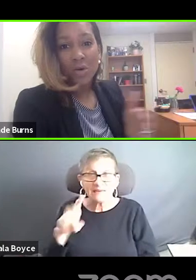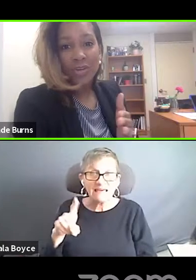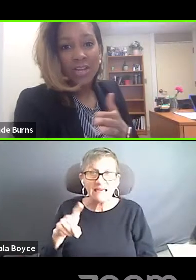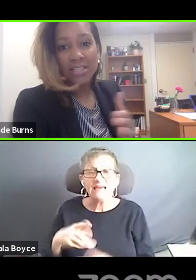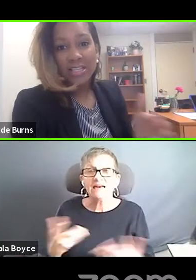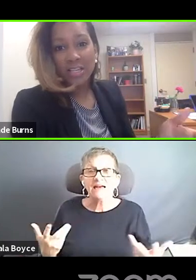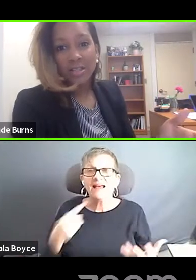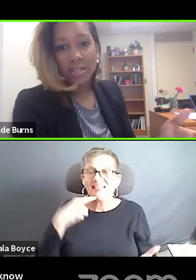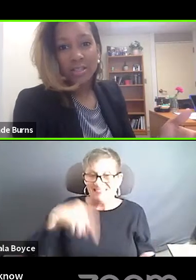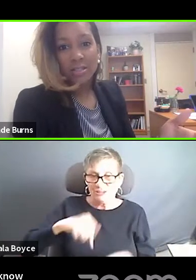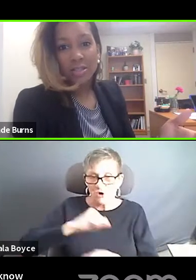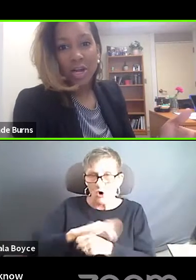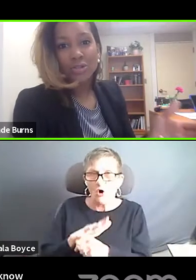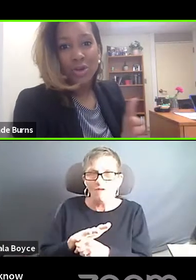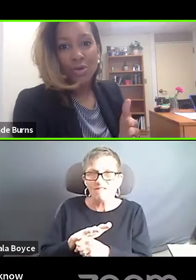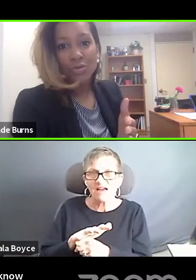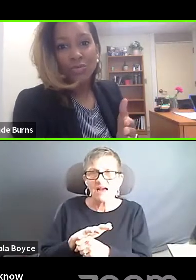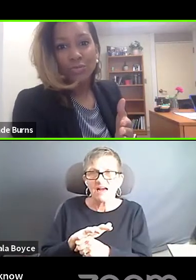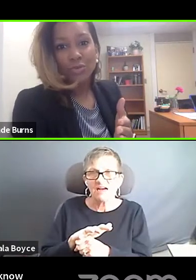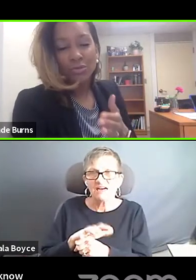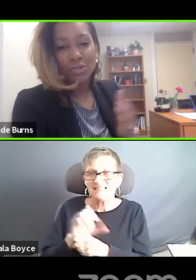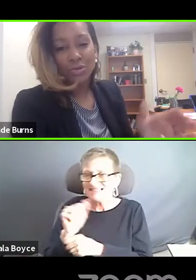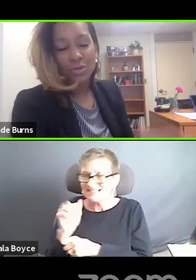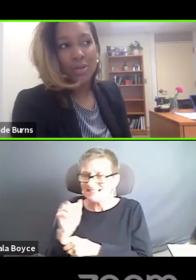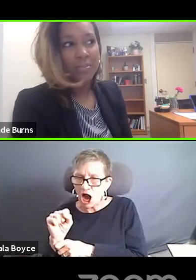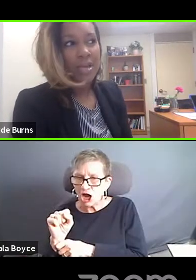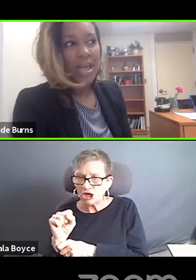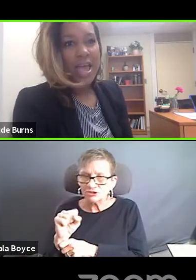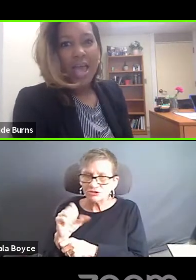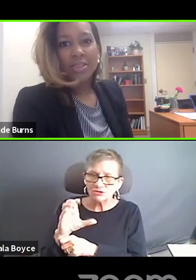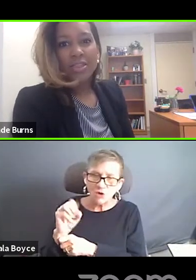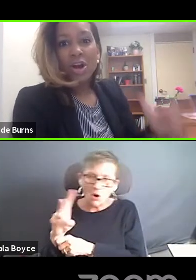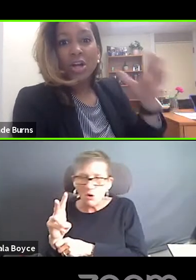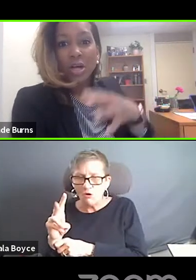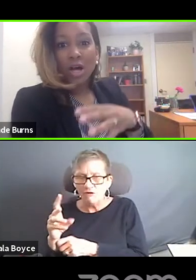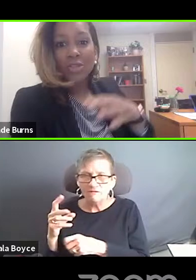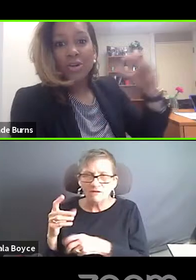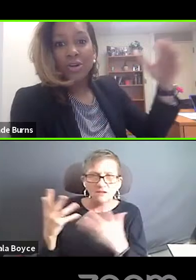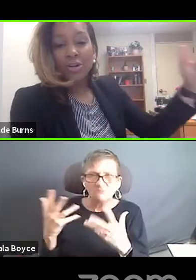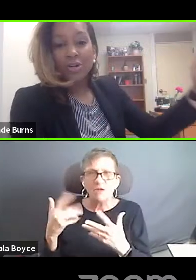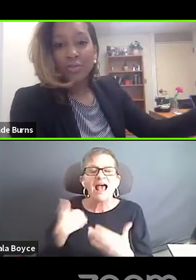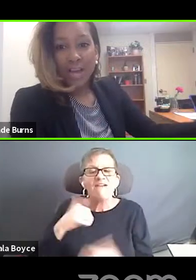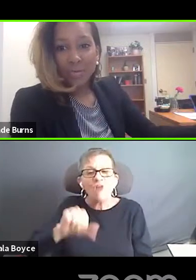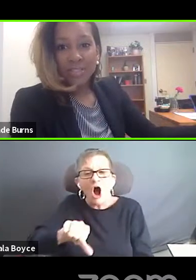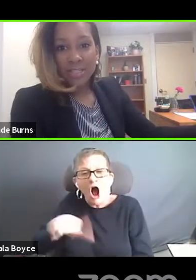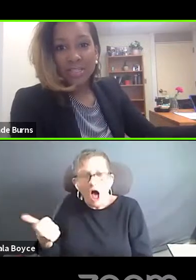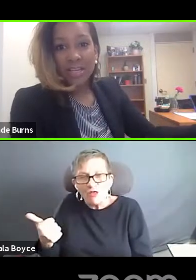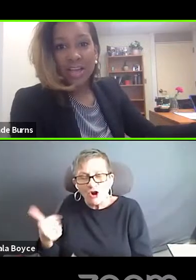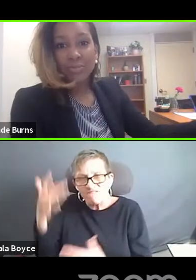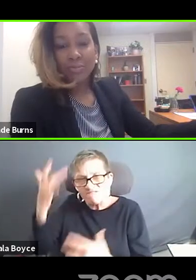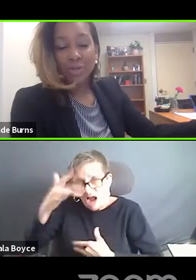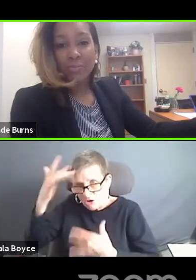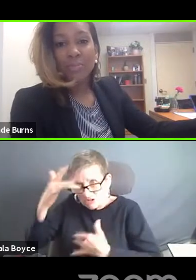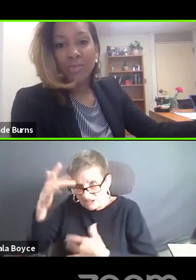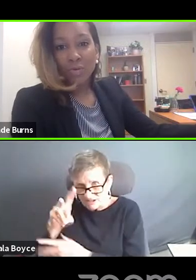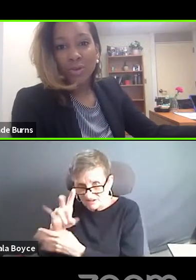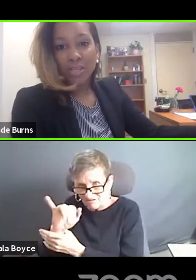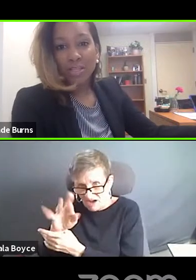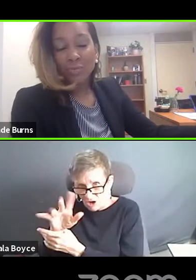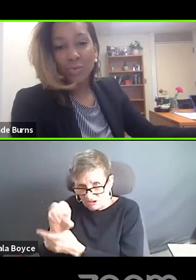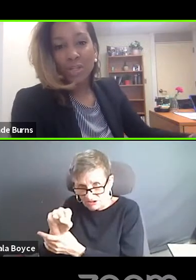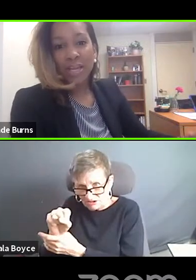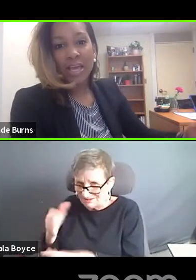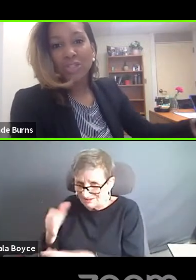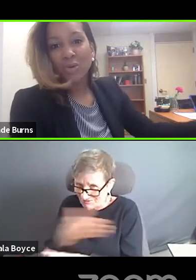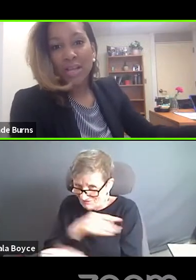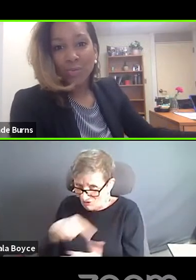This is COVID-19, the SARS-CoV, you know, 2. There are other viruses that have, you know, been before